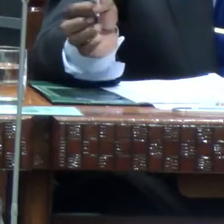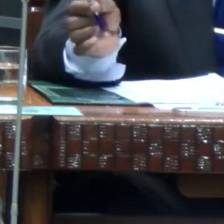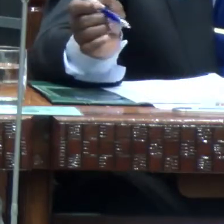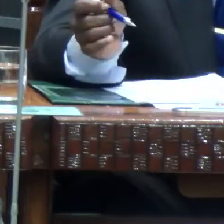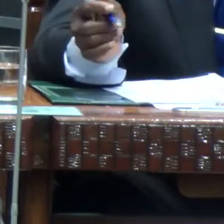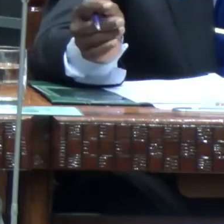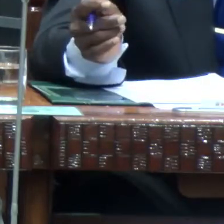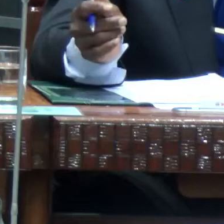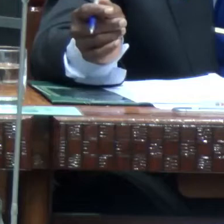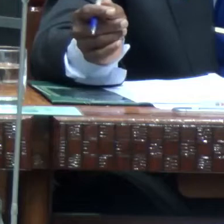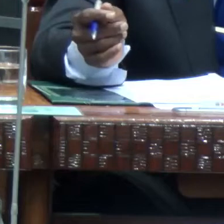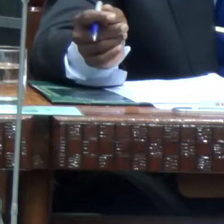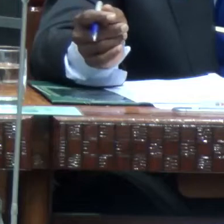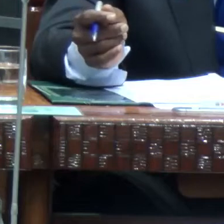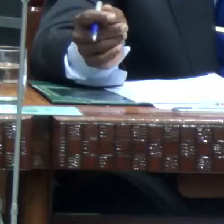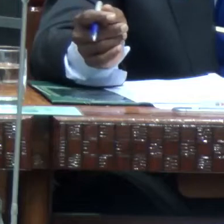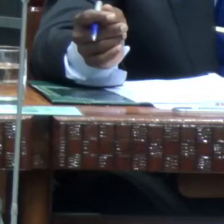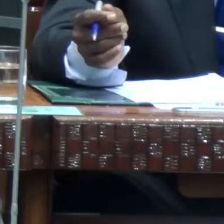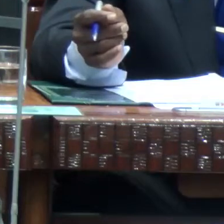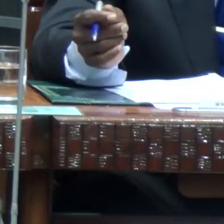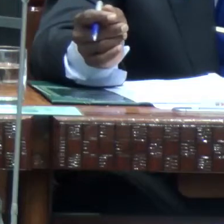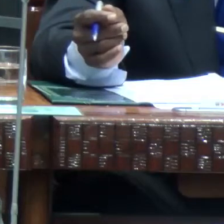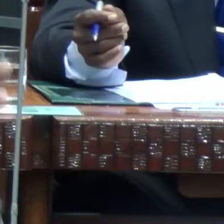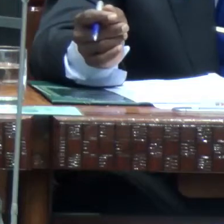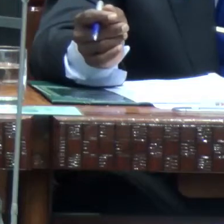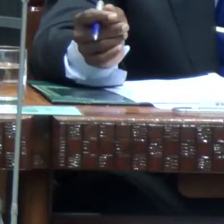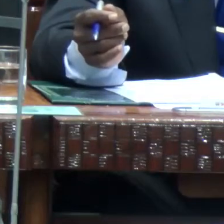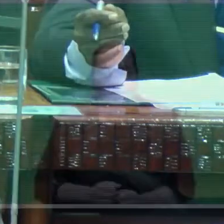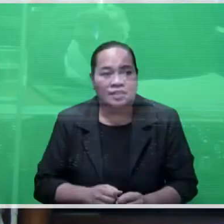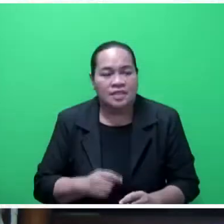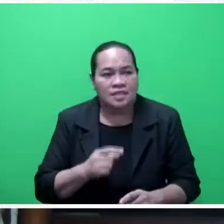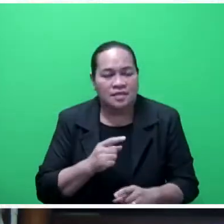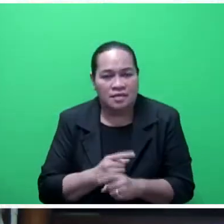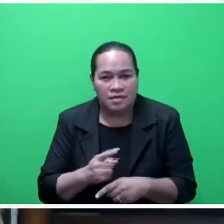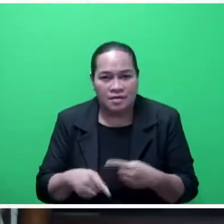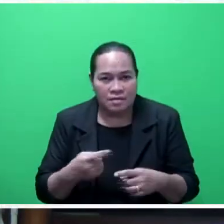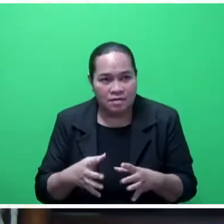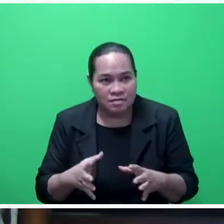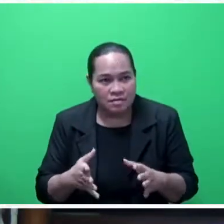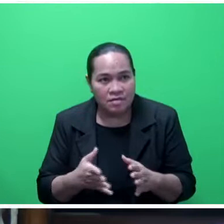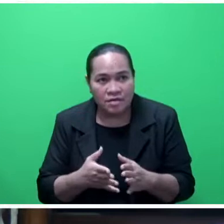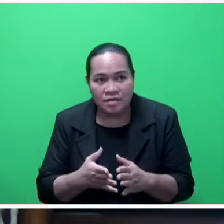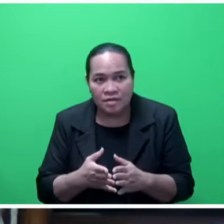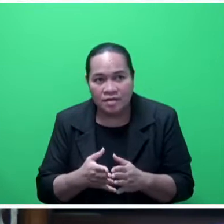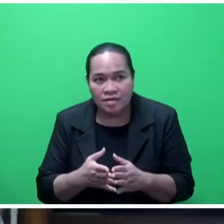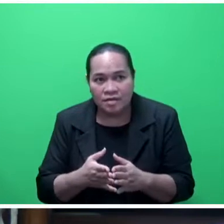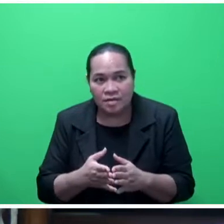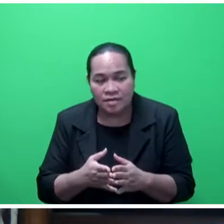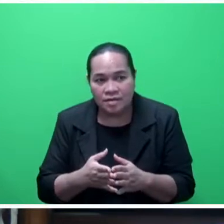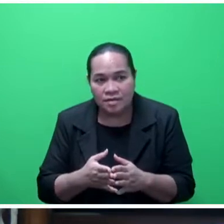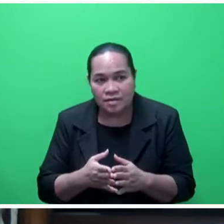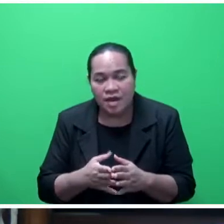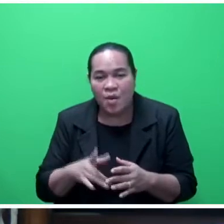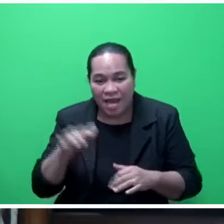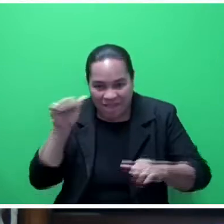separate volume which deals with where this entire census is undertaken